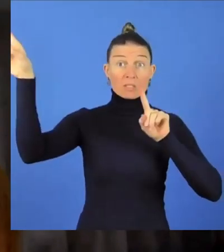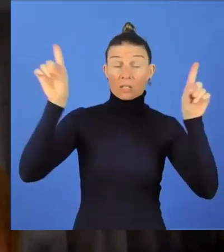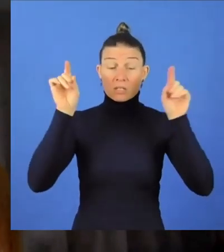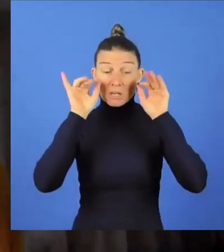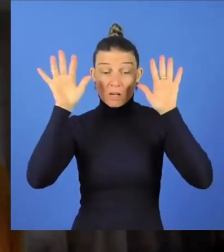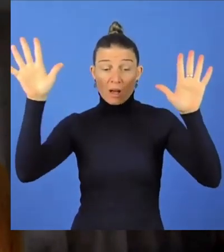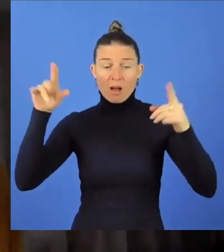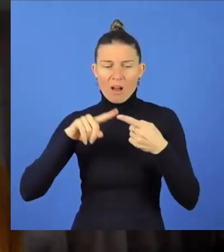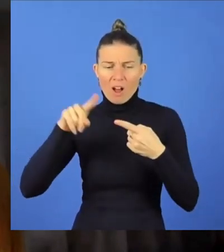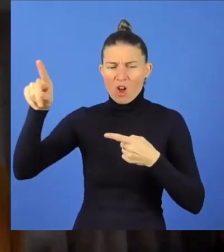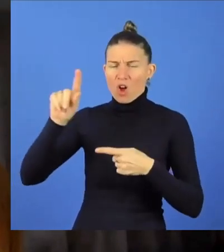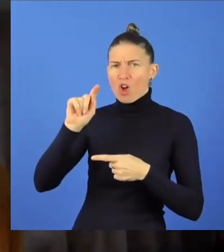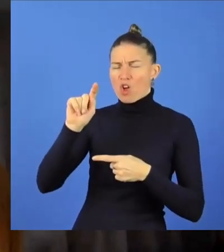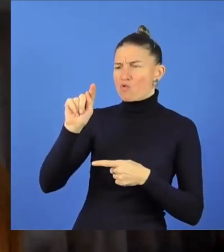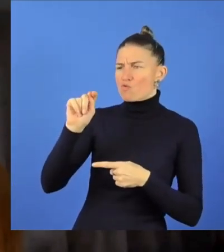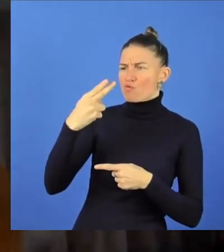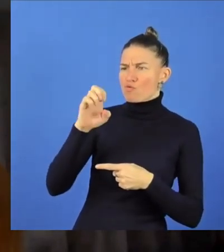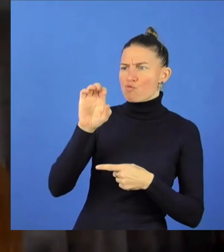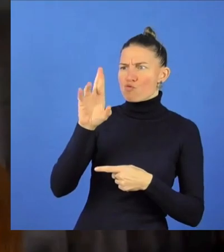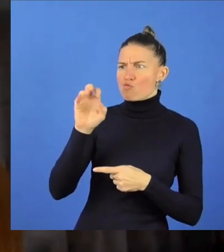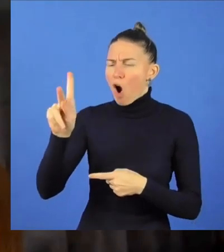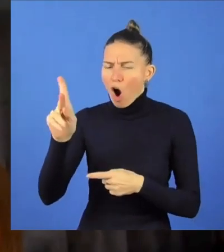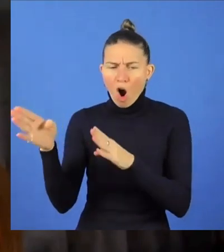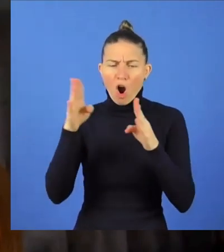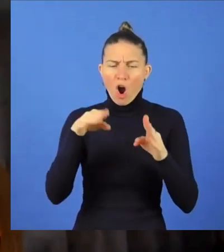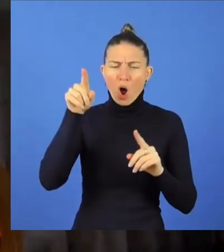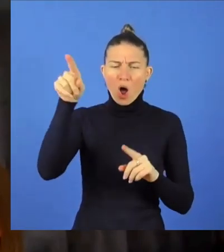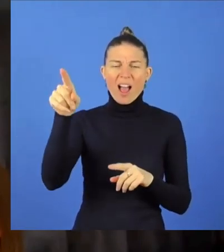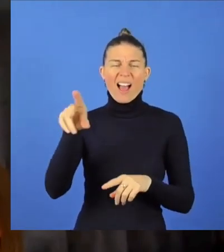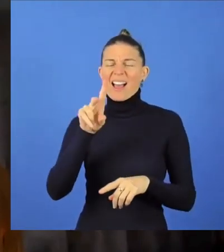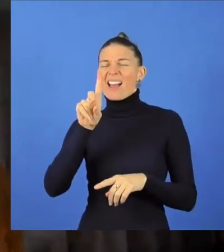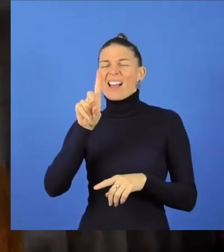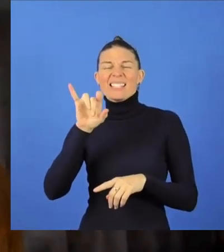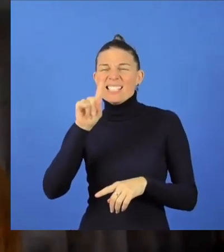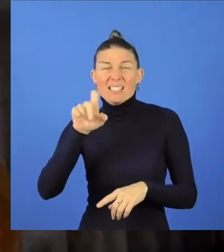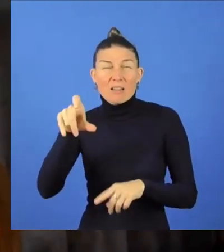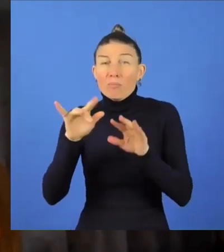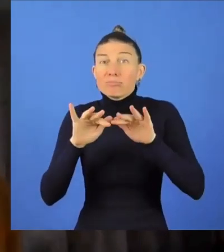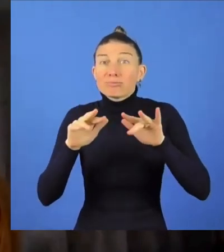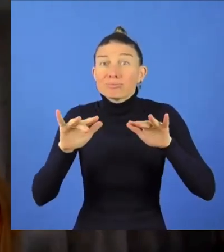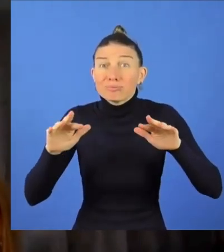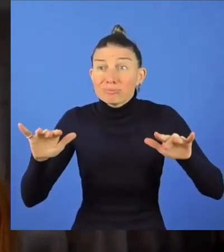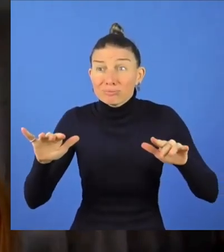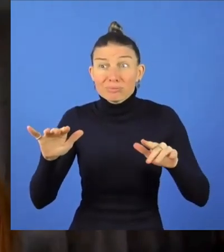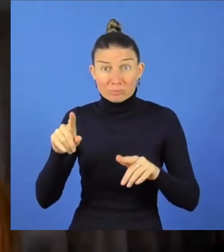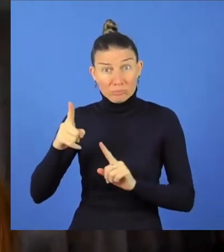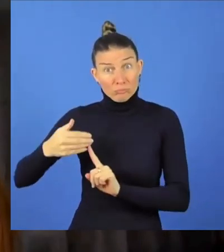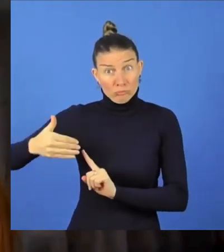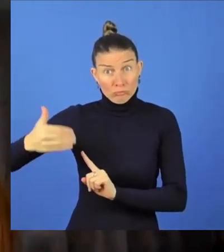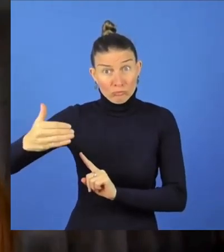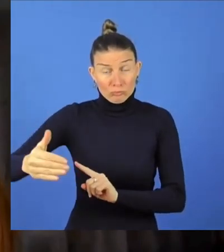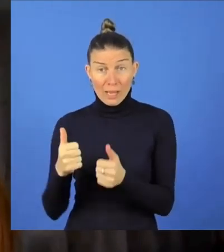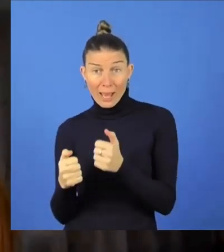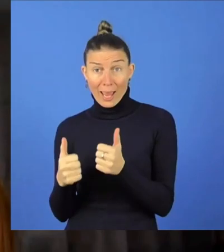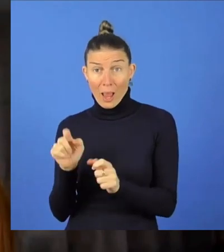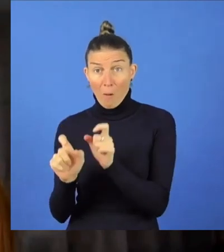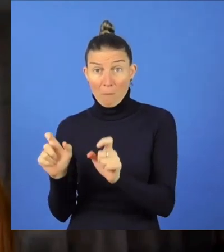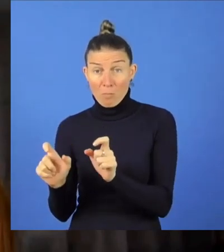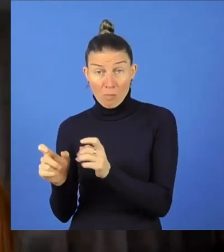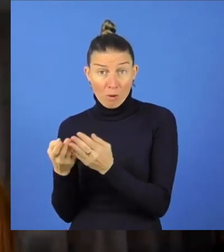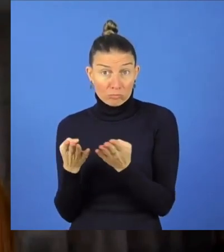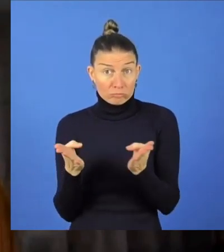and all those guys are playing games. Vin Diesel, guys are playing games regularly, and it's getting more and more common